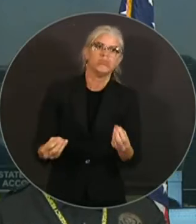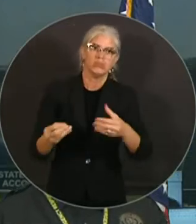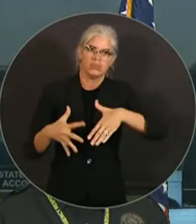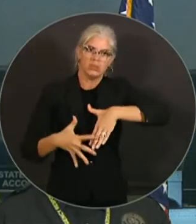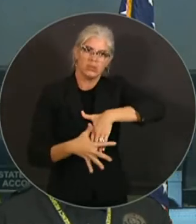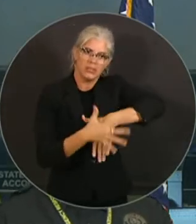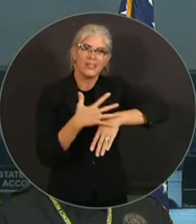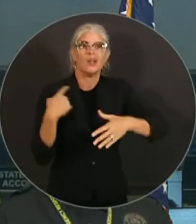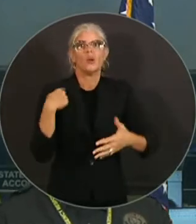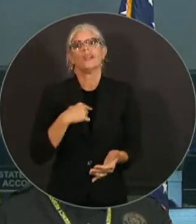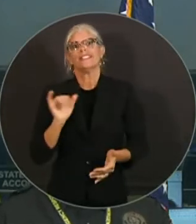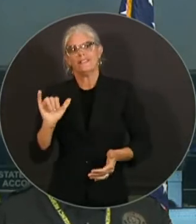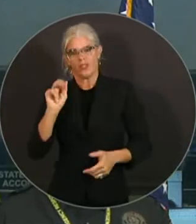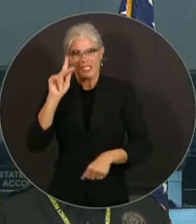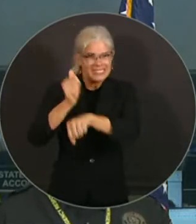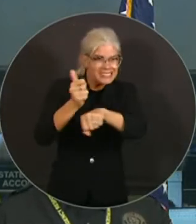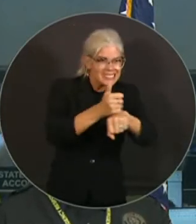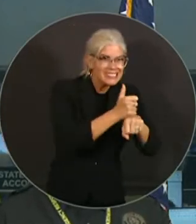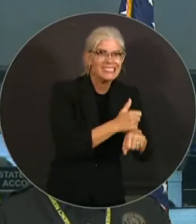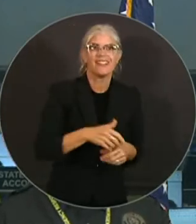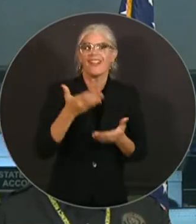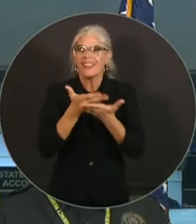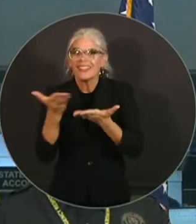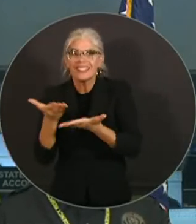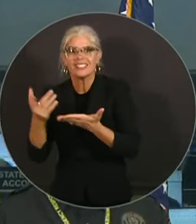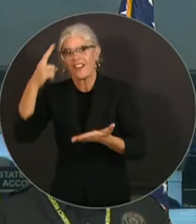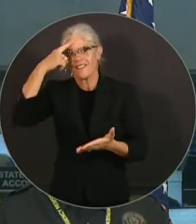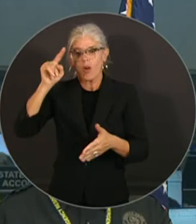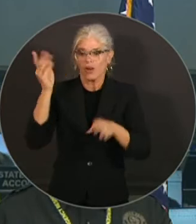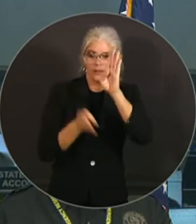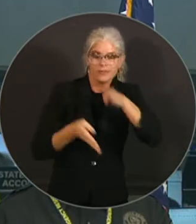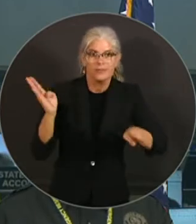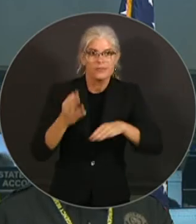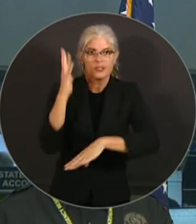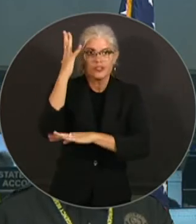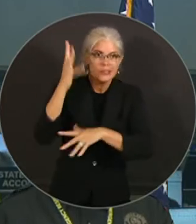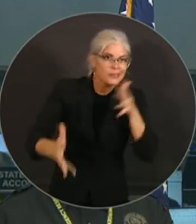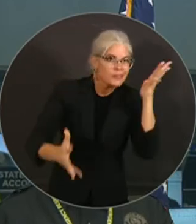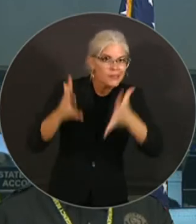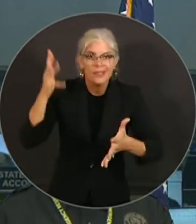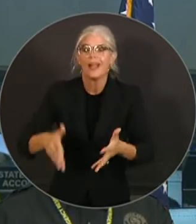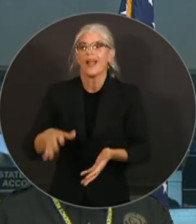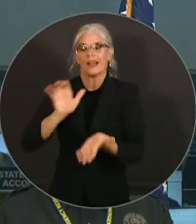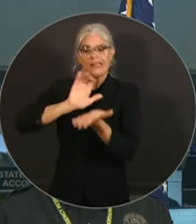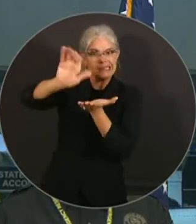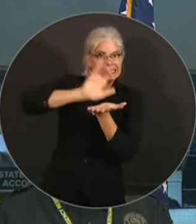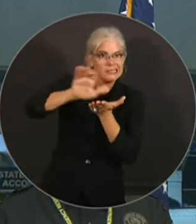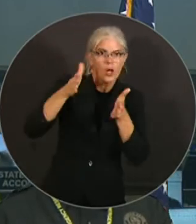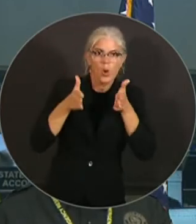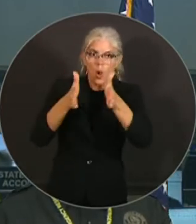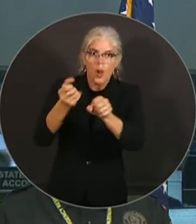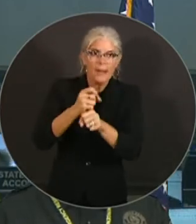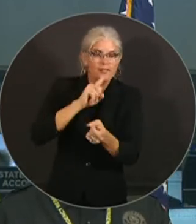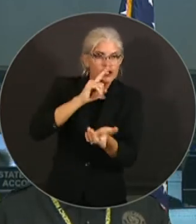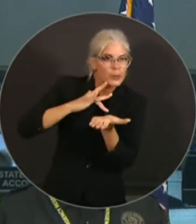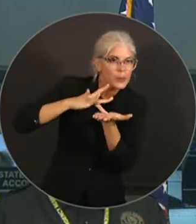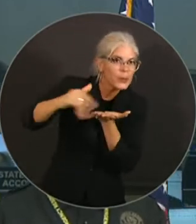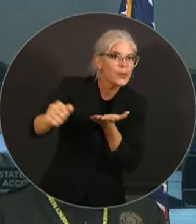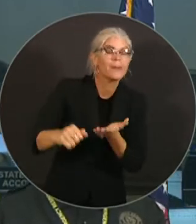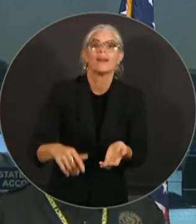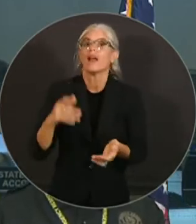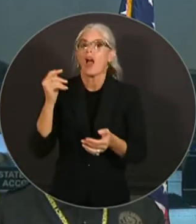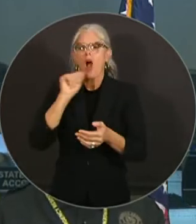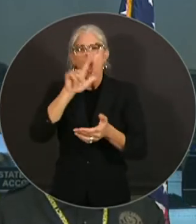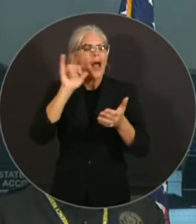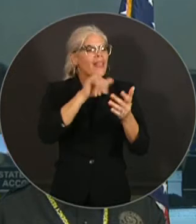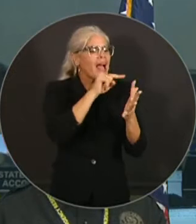and our assets for cut and toss and roadway clearing. This is going to be one of our primary missions after the impact of the storm, so that the